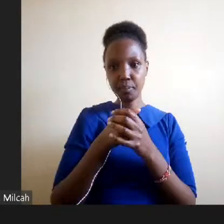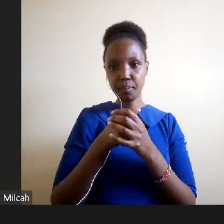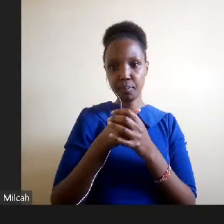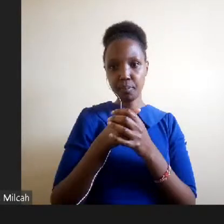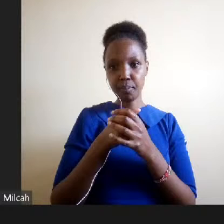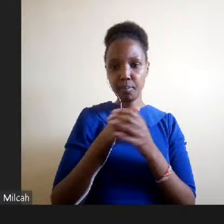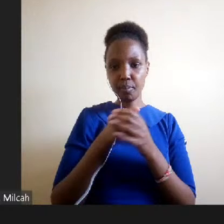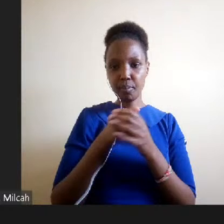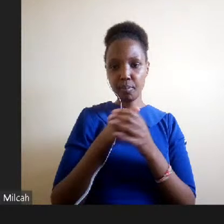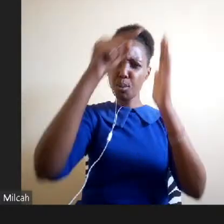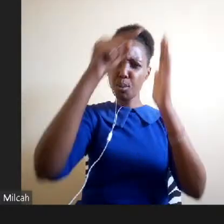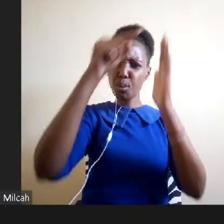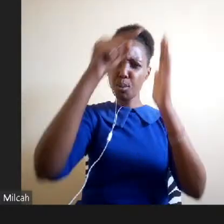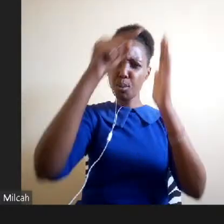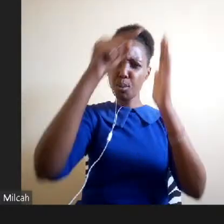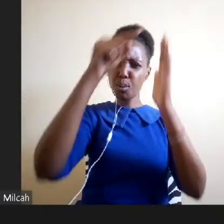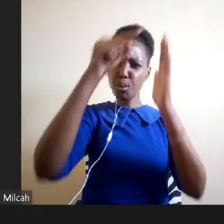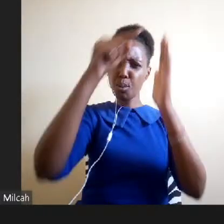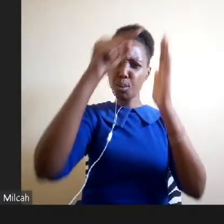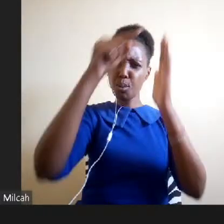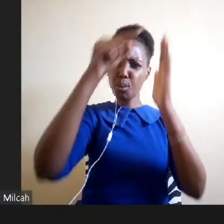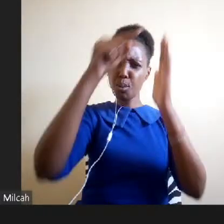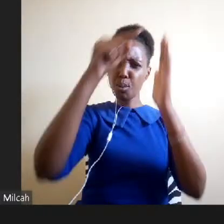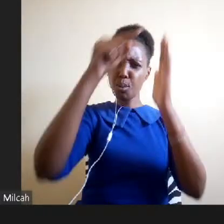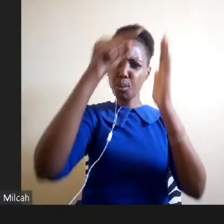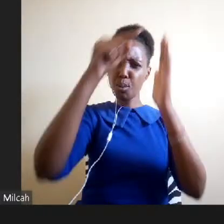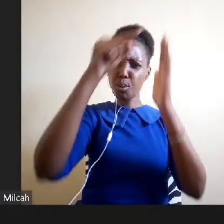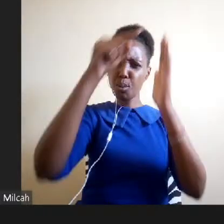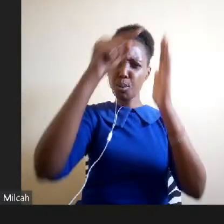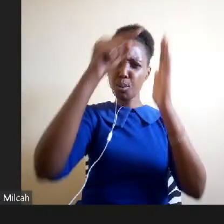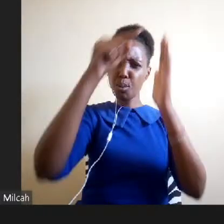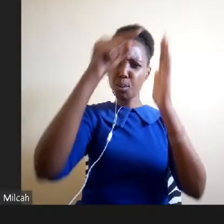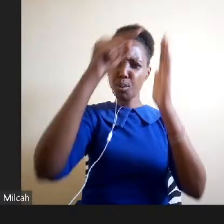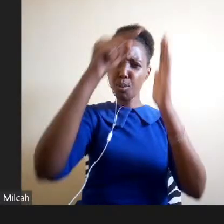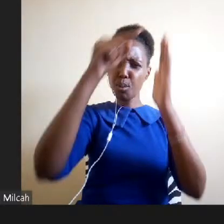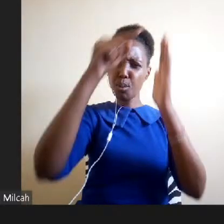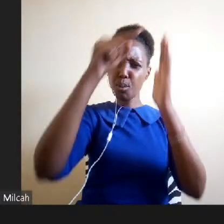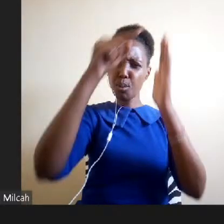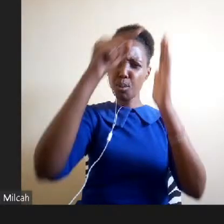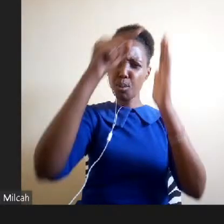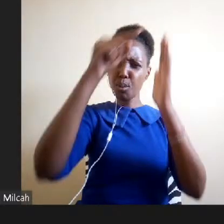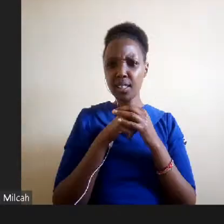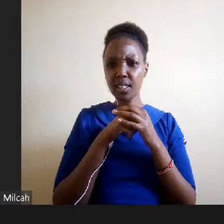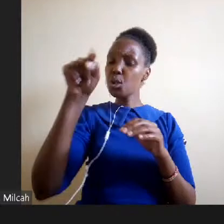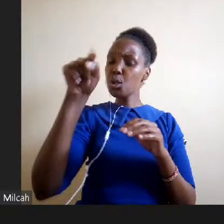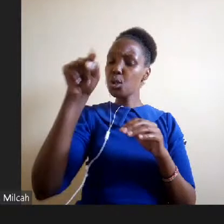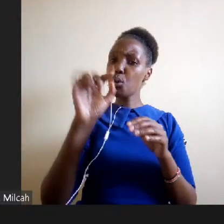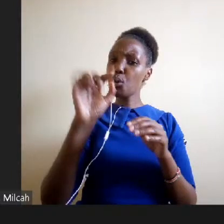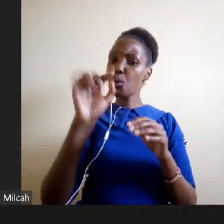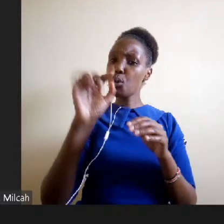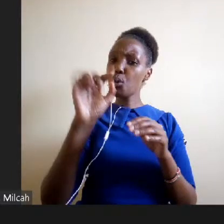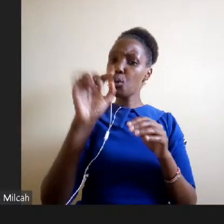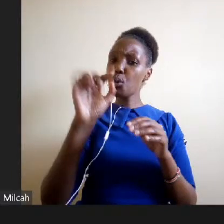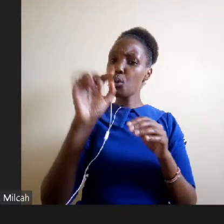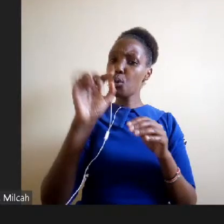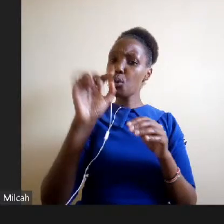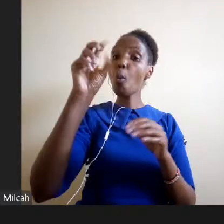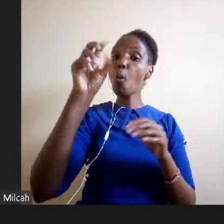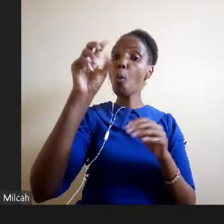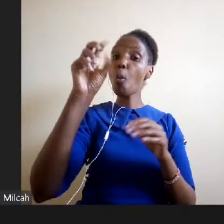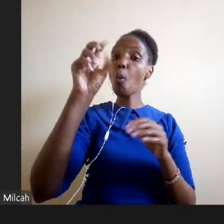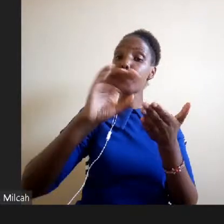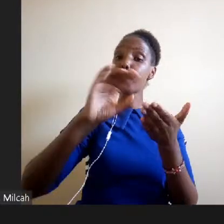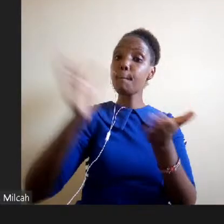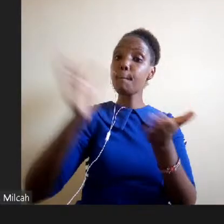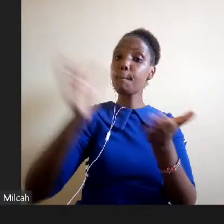will see restricted mode. By default, it is normally not highlighted, so you have to highlight it so that it is turned on, so that at least if your children